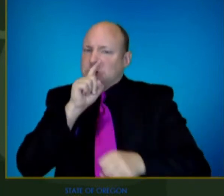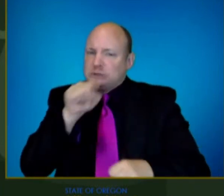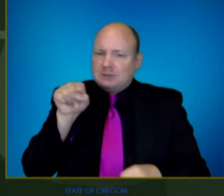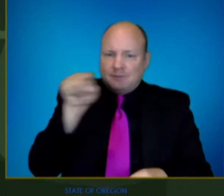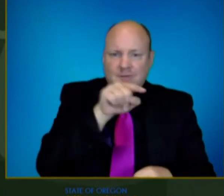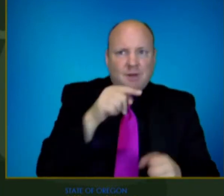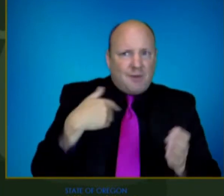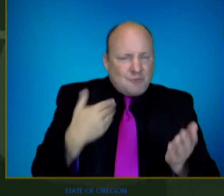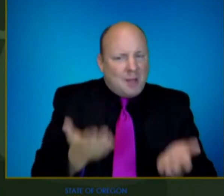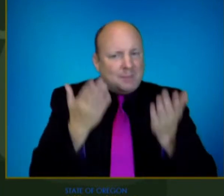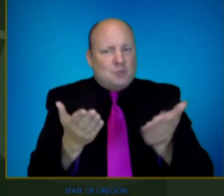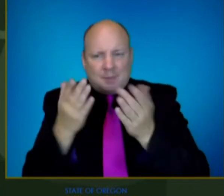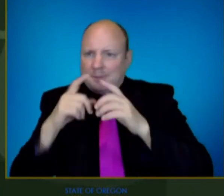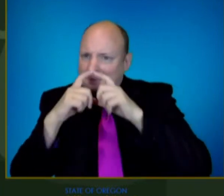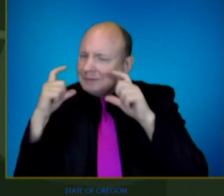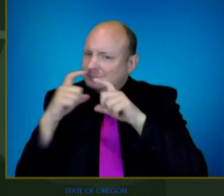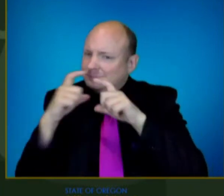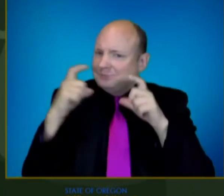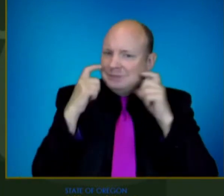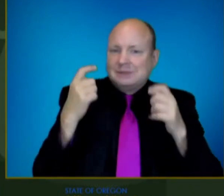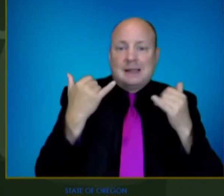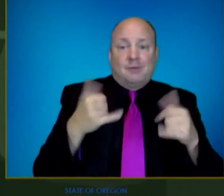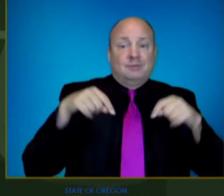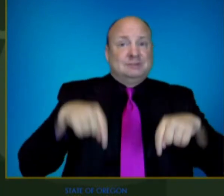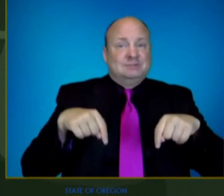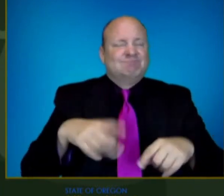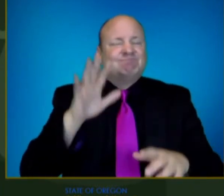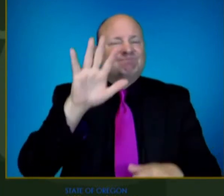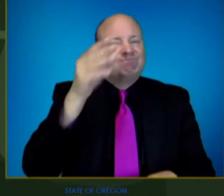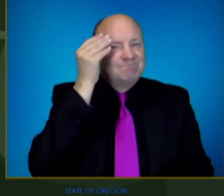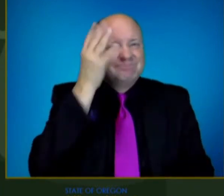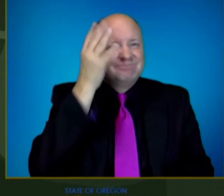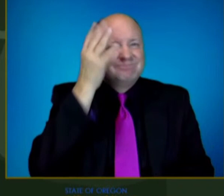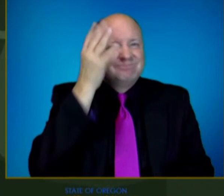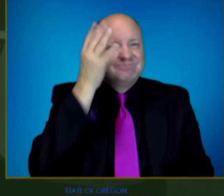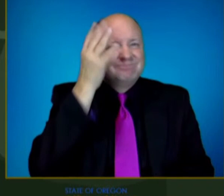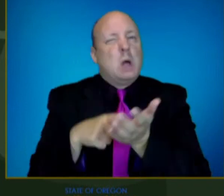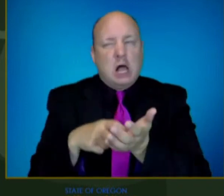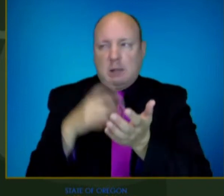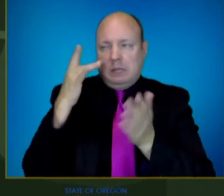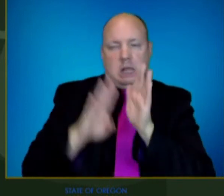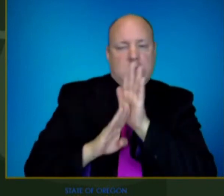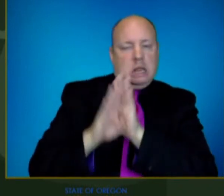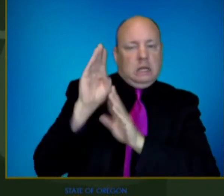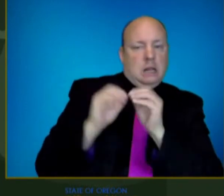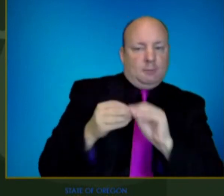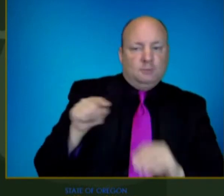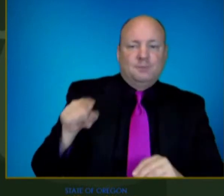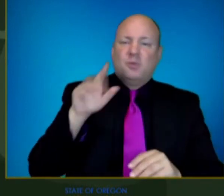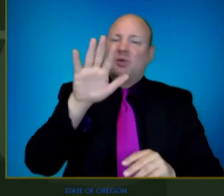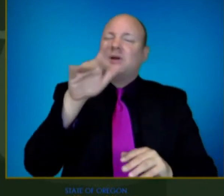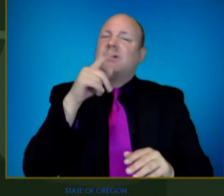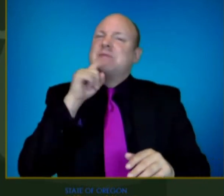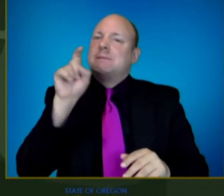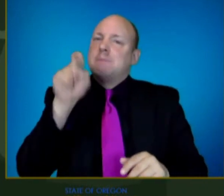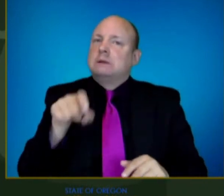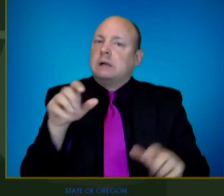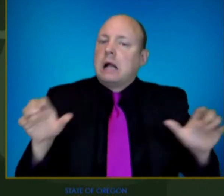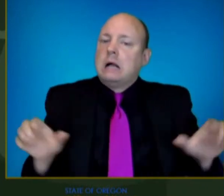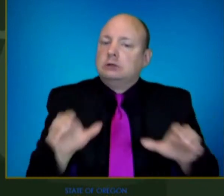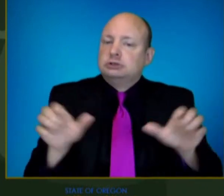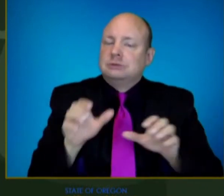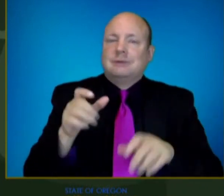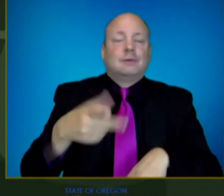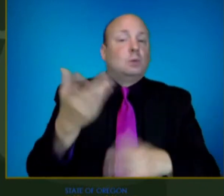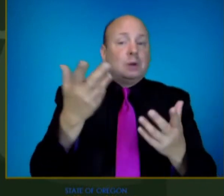is just another step in that chain as we try and get people to take actions that are going to protect themselves and those around them. We